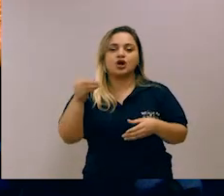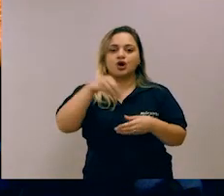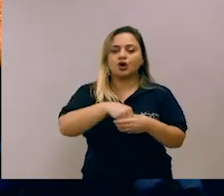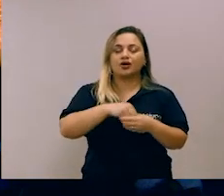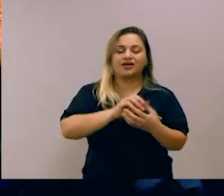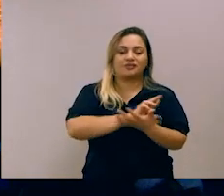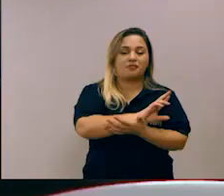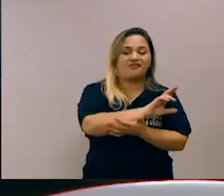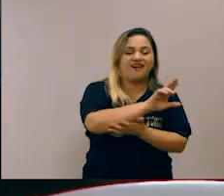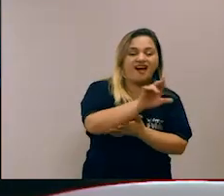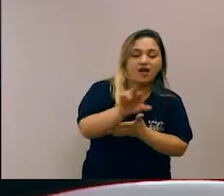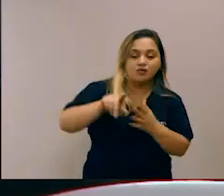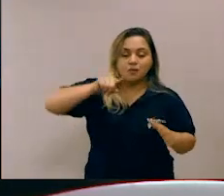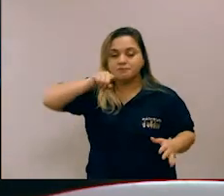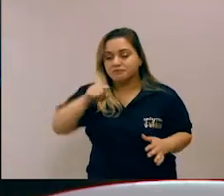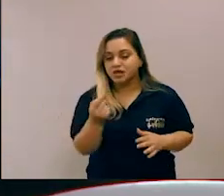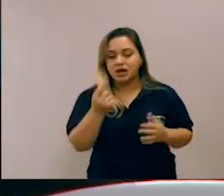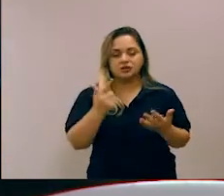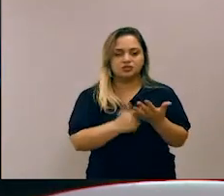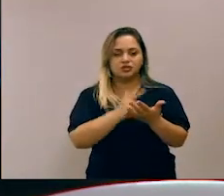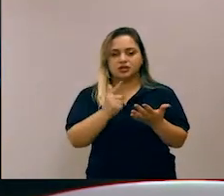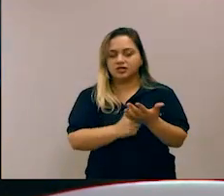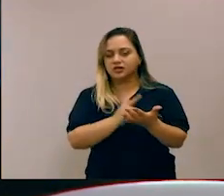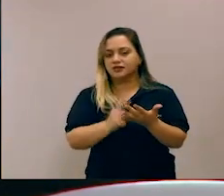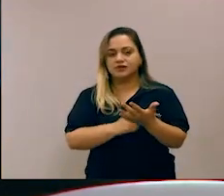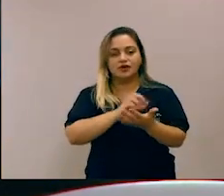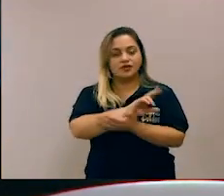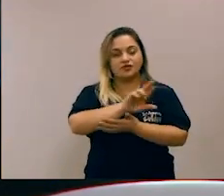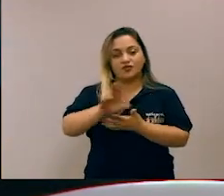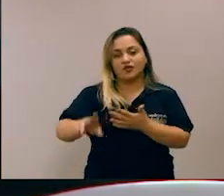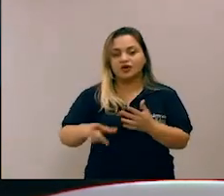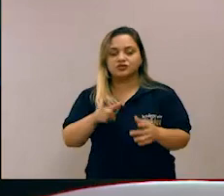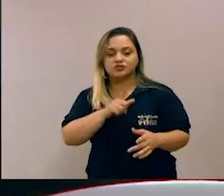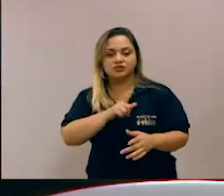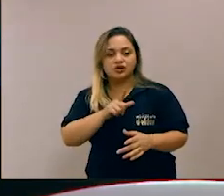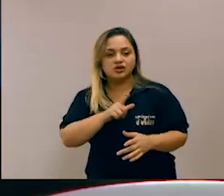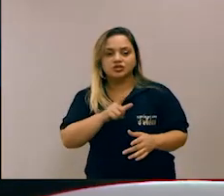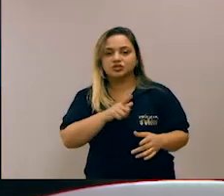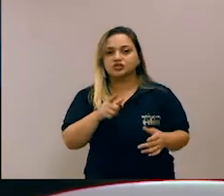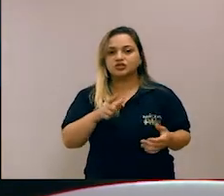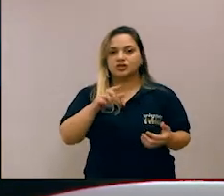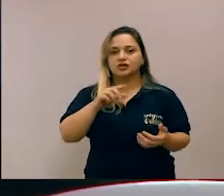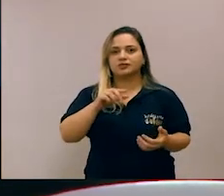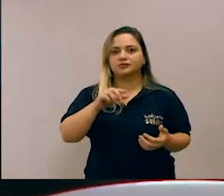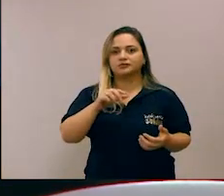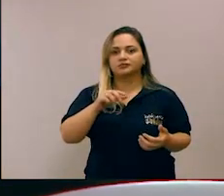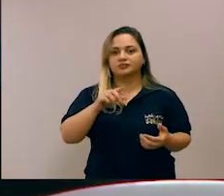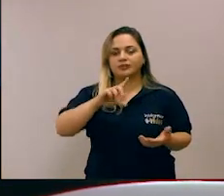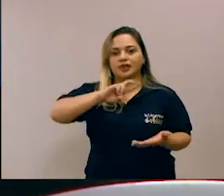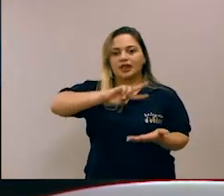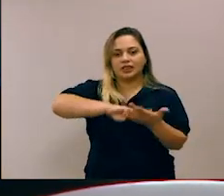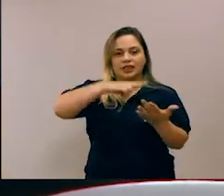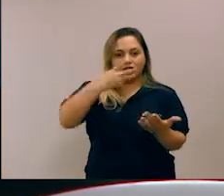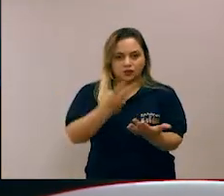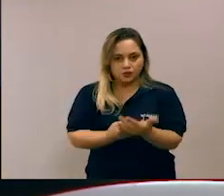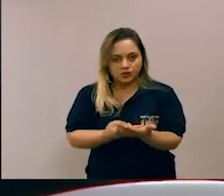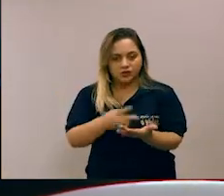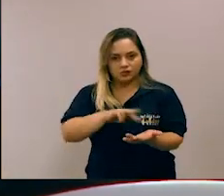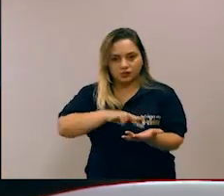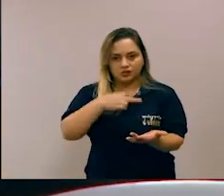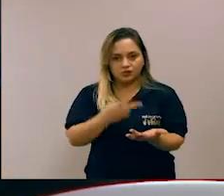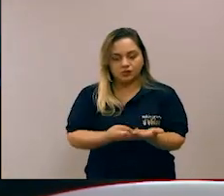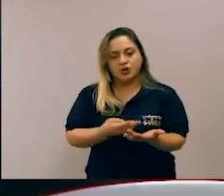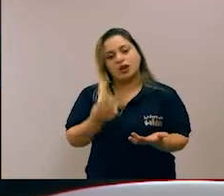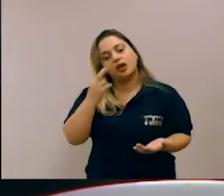of books and encyclopedia texts, books, and they had translations from English to